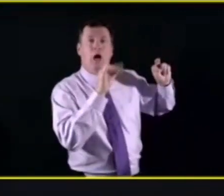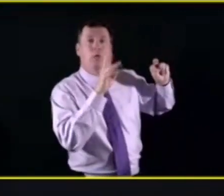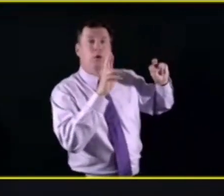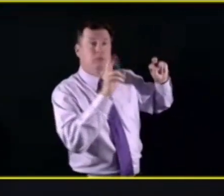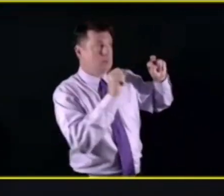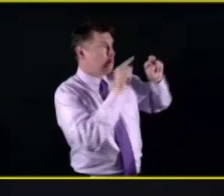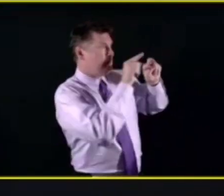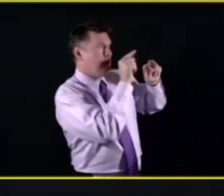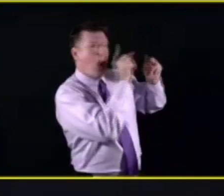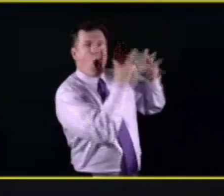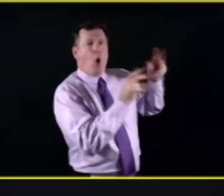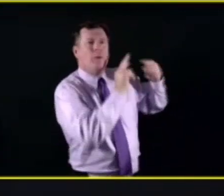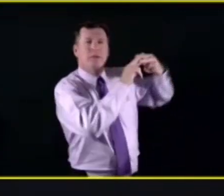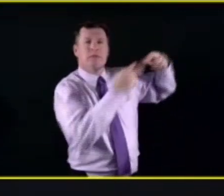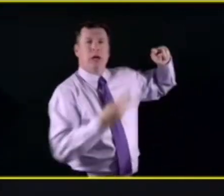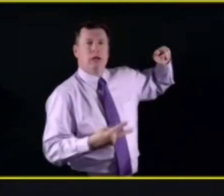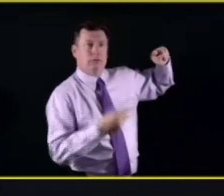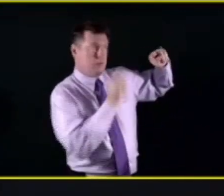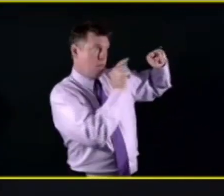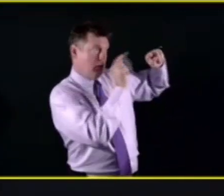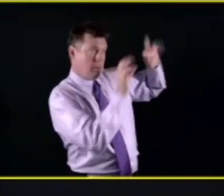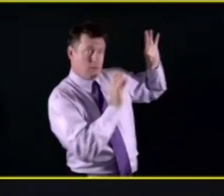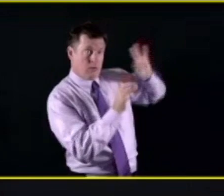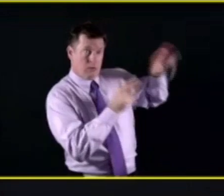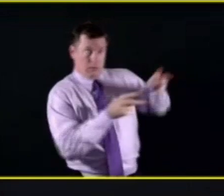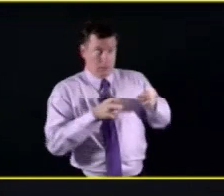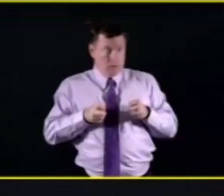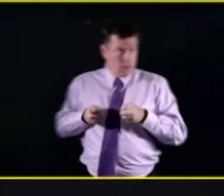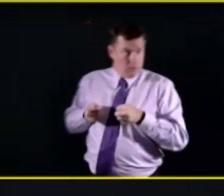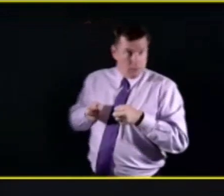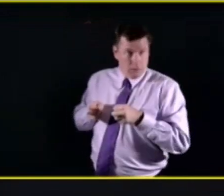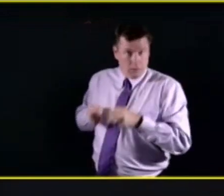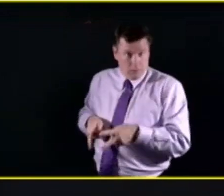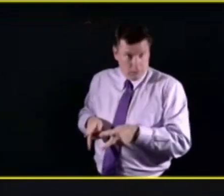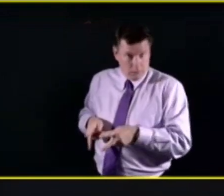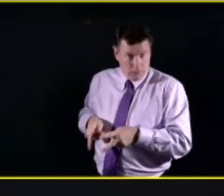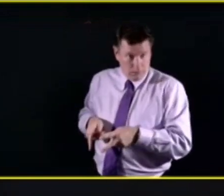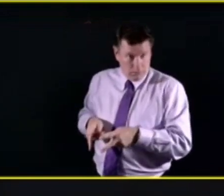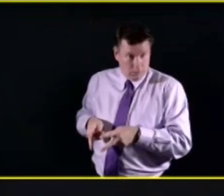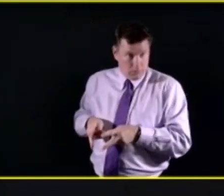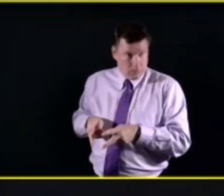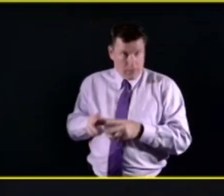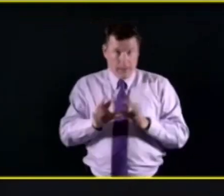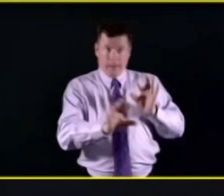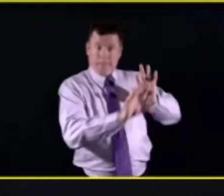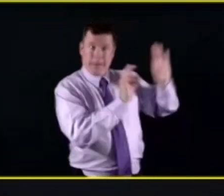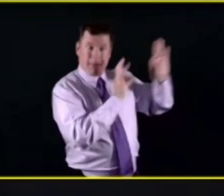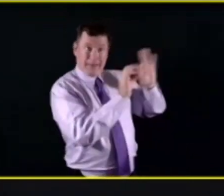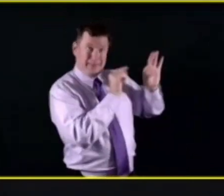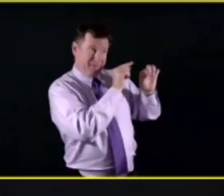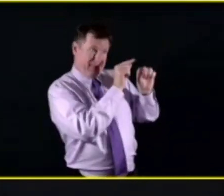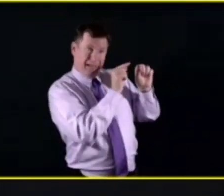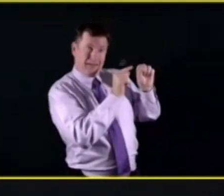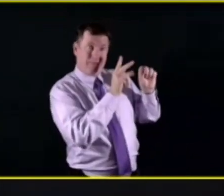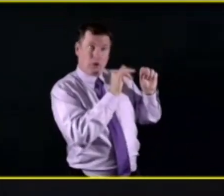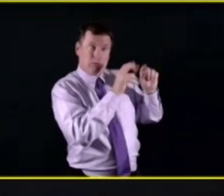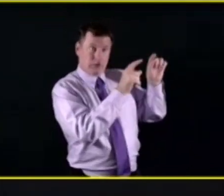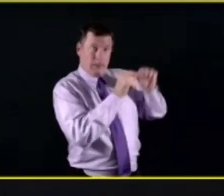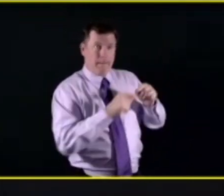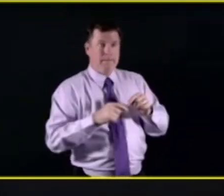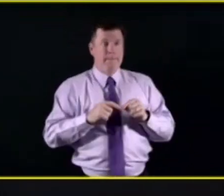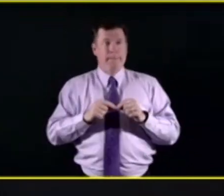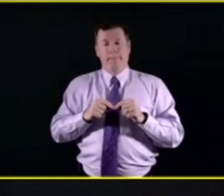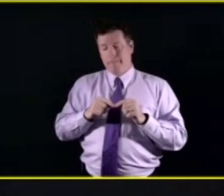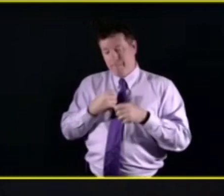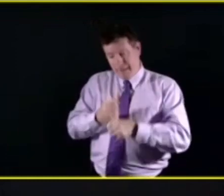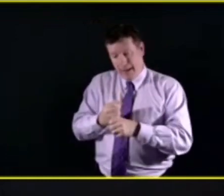of the virus, to which we want to induce antibody, because we know antibody to that spike protein can